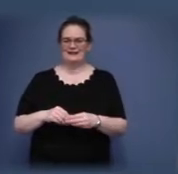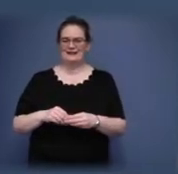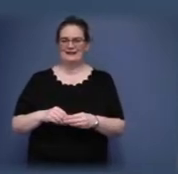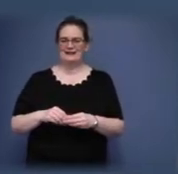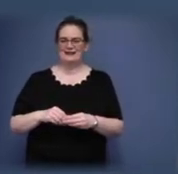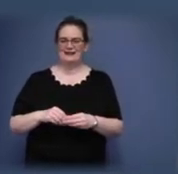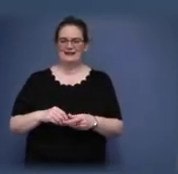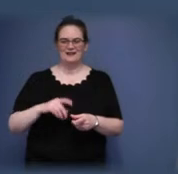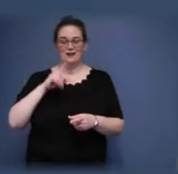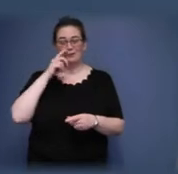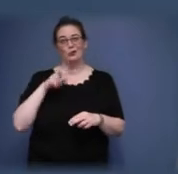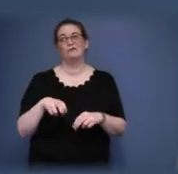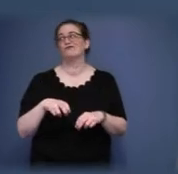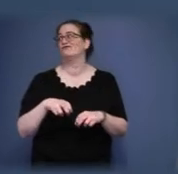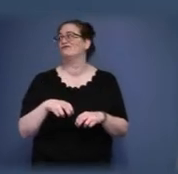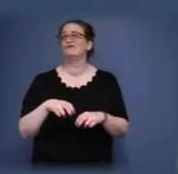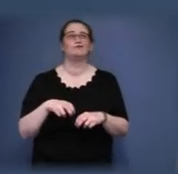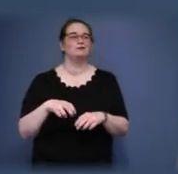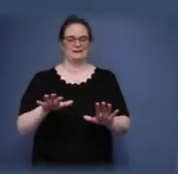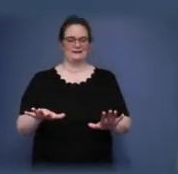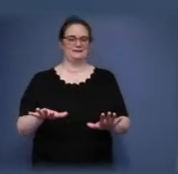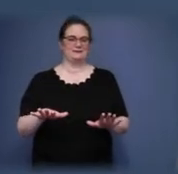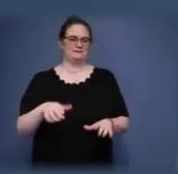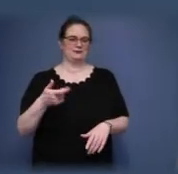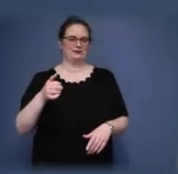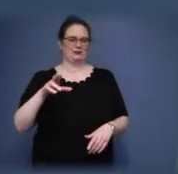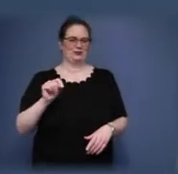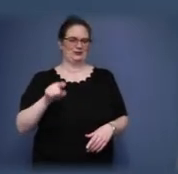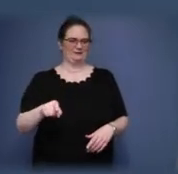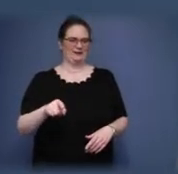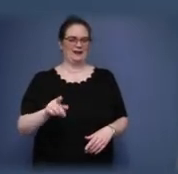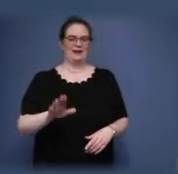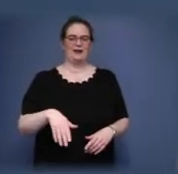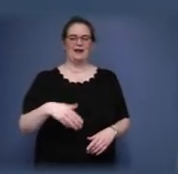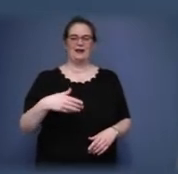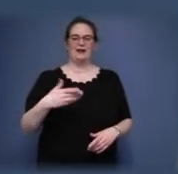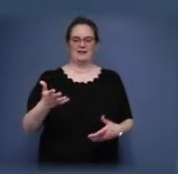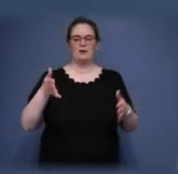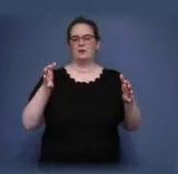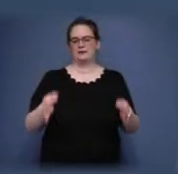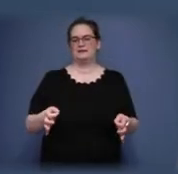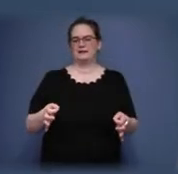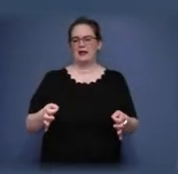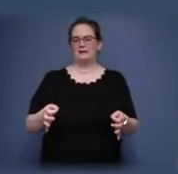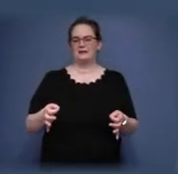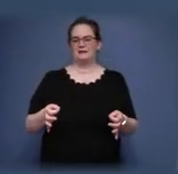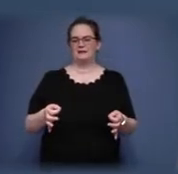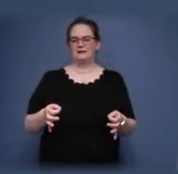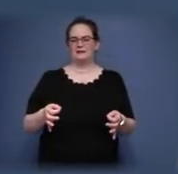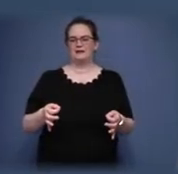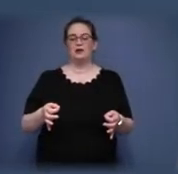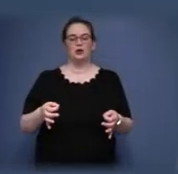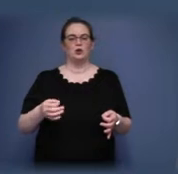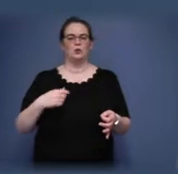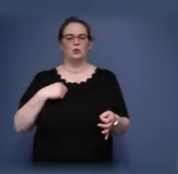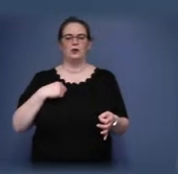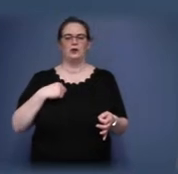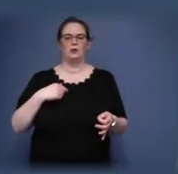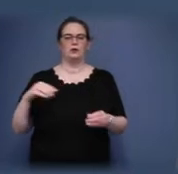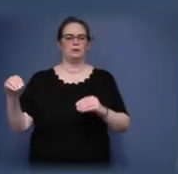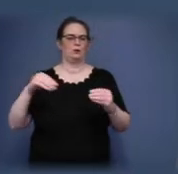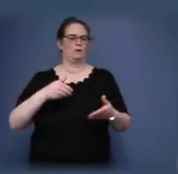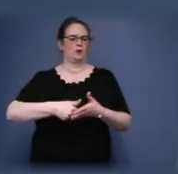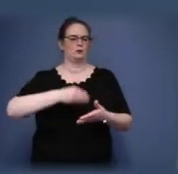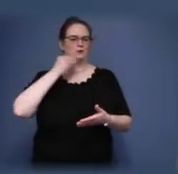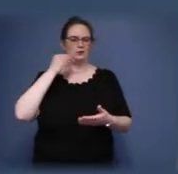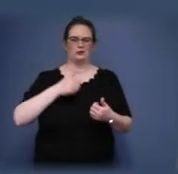kind of bored, I guess. But so that's Gert at Artemis. And then we decided that we would come closer to home. It was a big